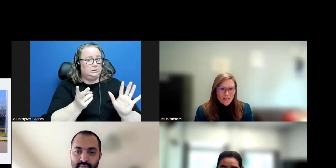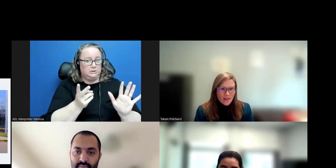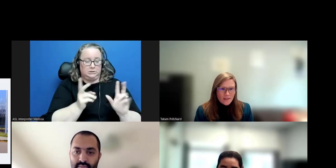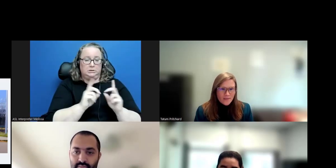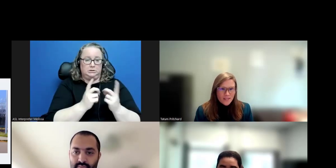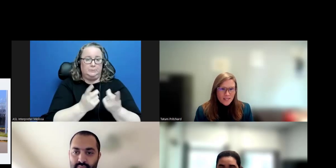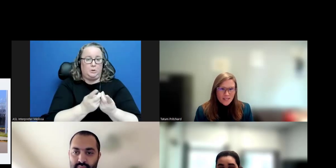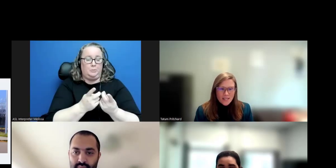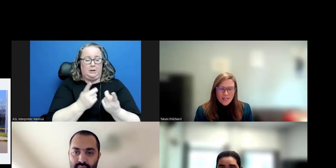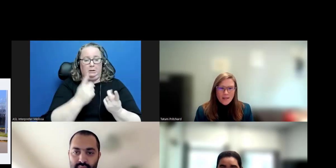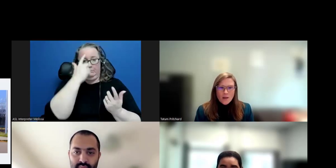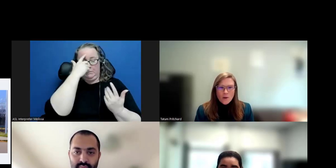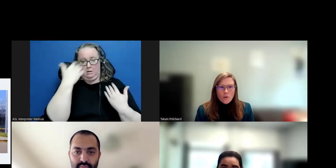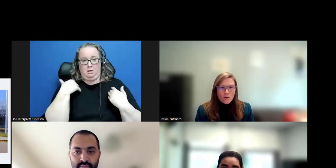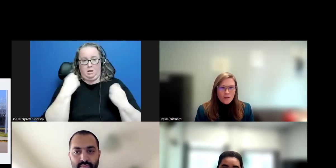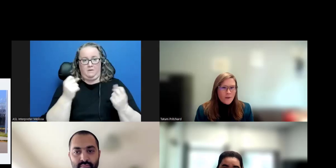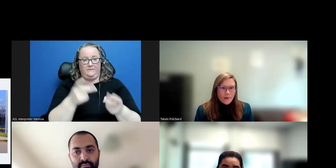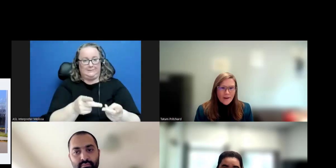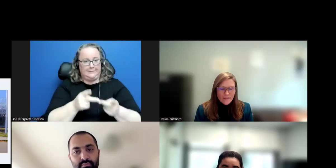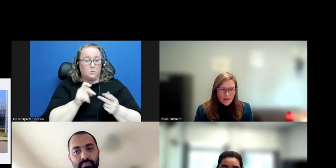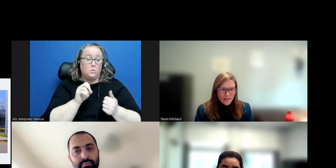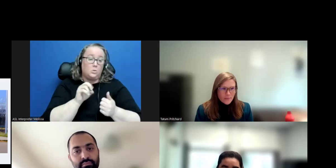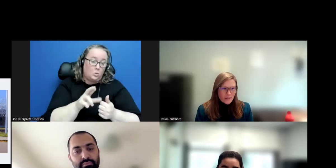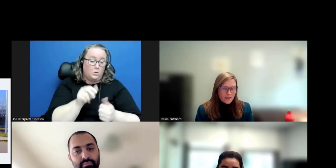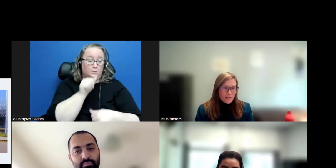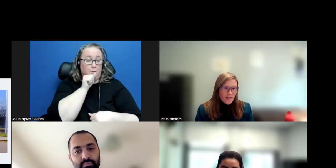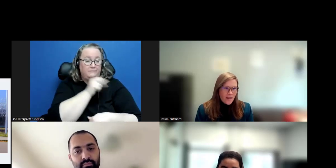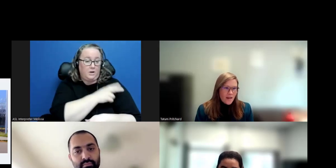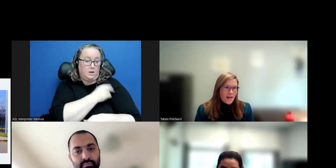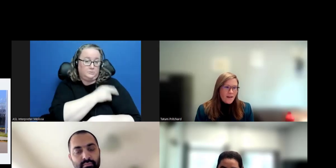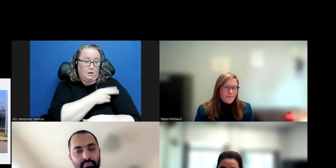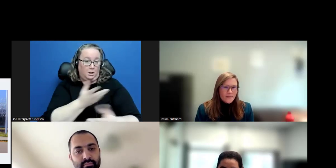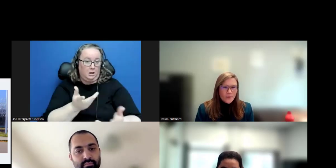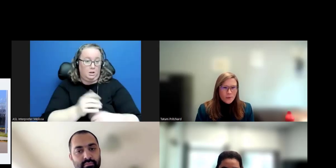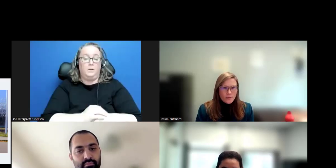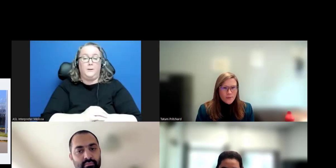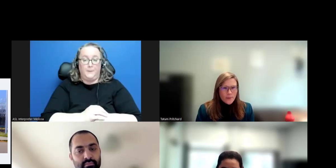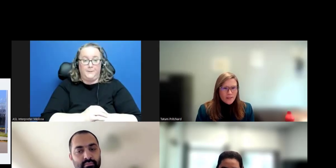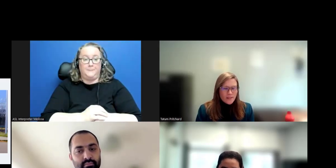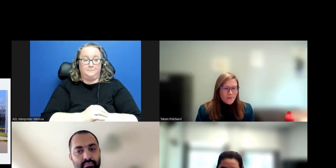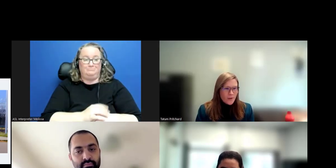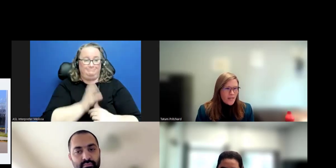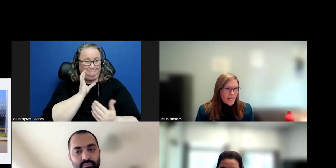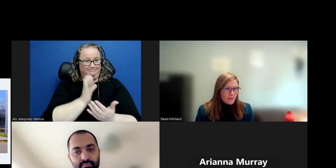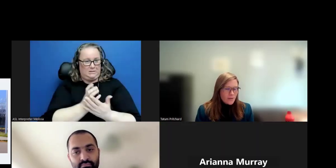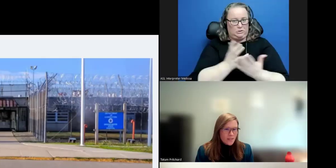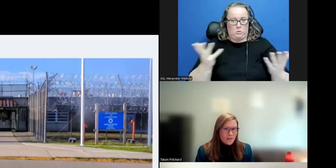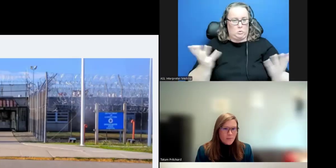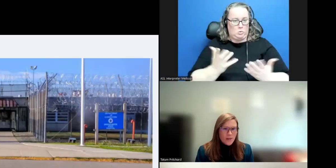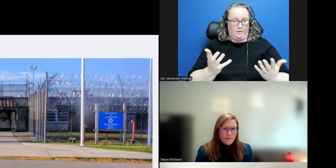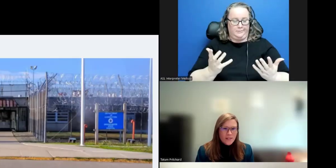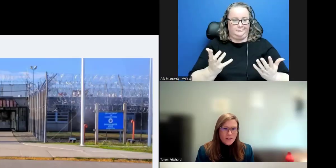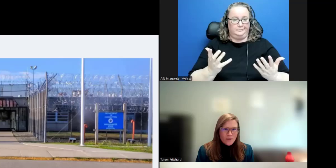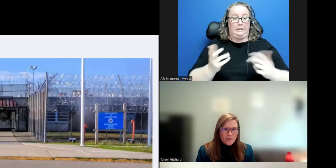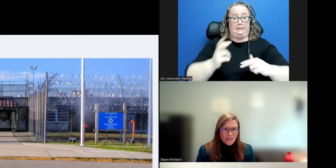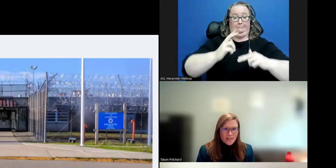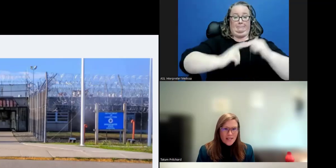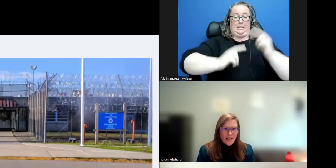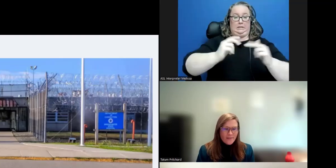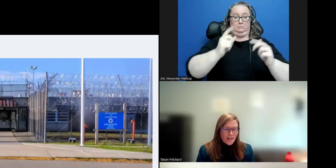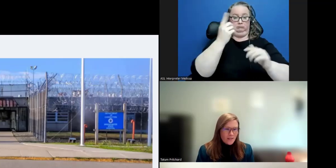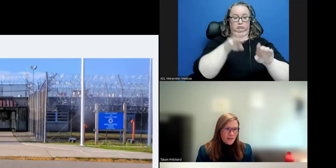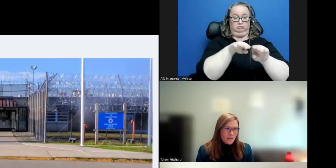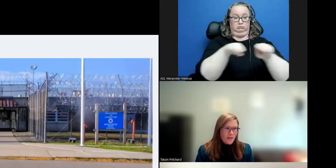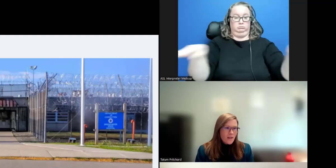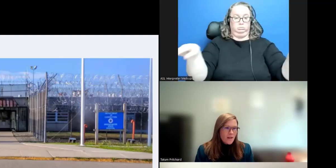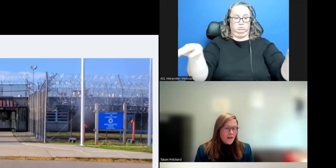of Mental Health facility or a private hospital. The photo depicts the front entrance where visitors and